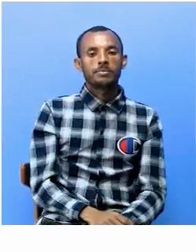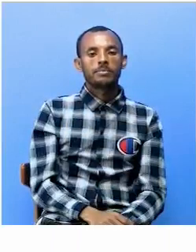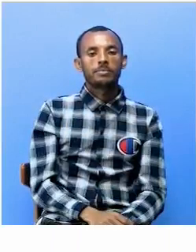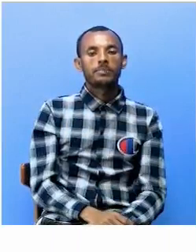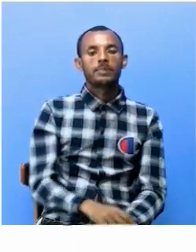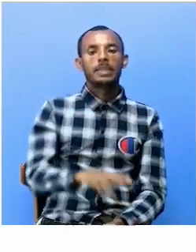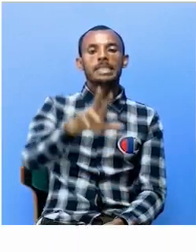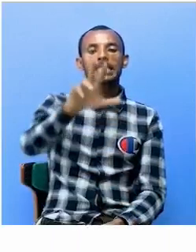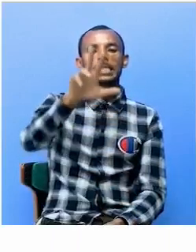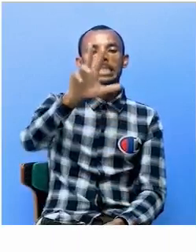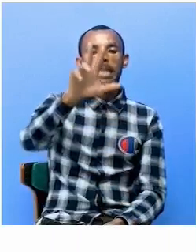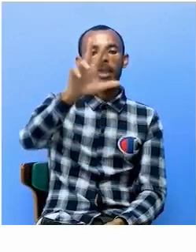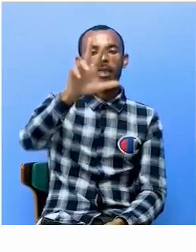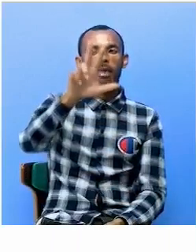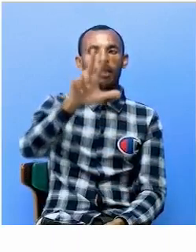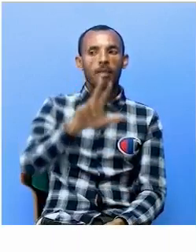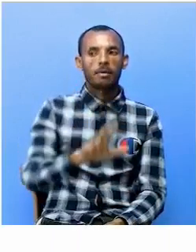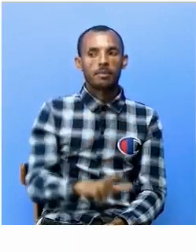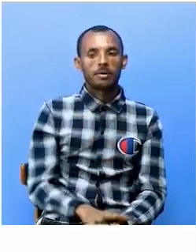3